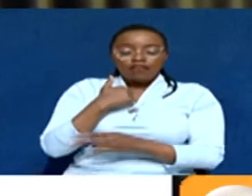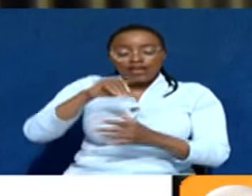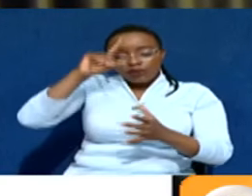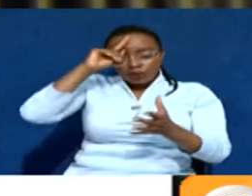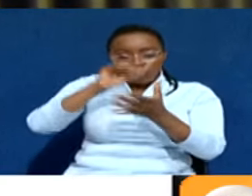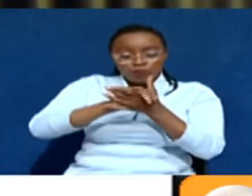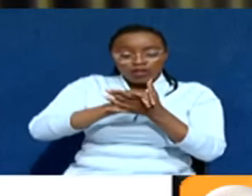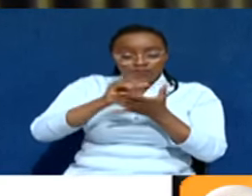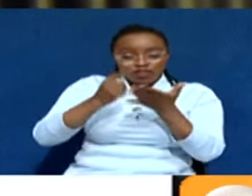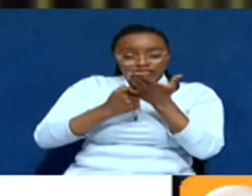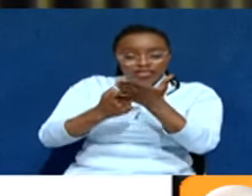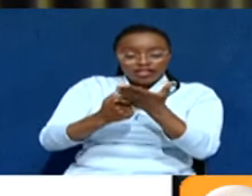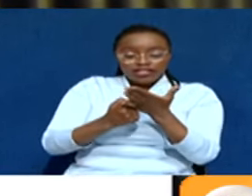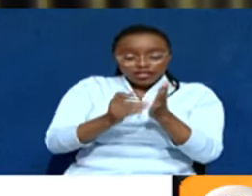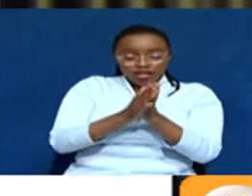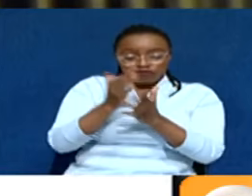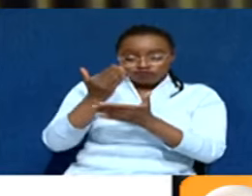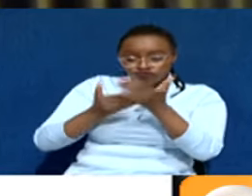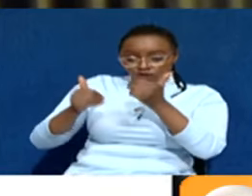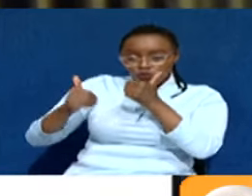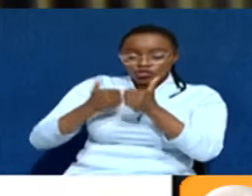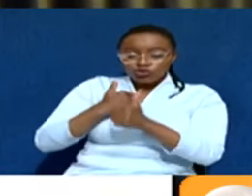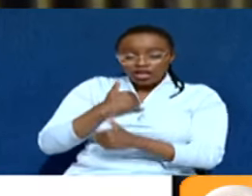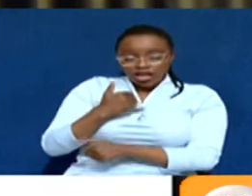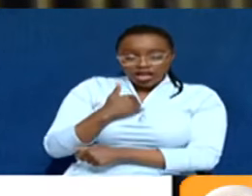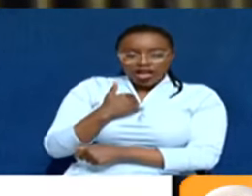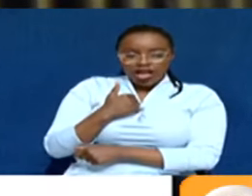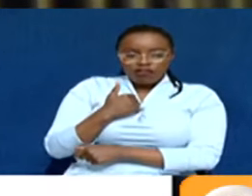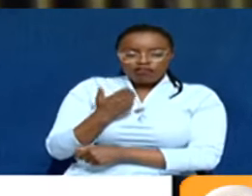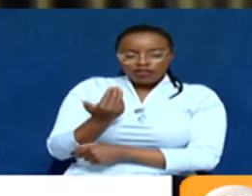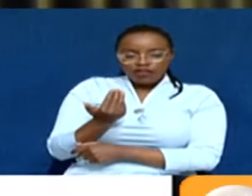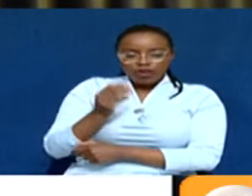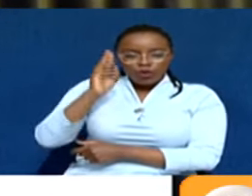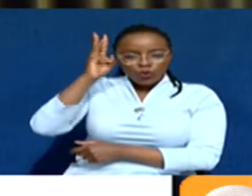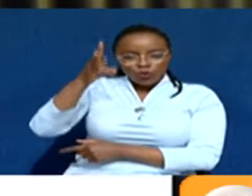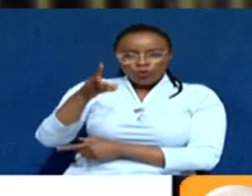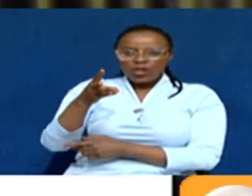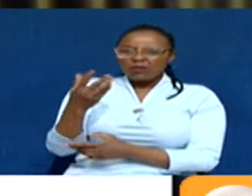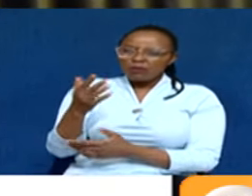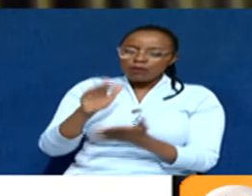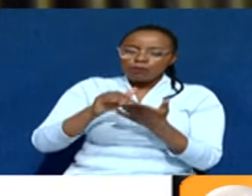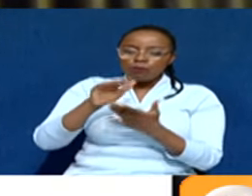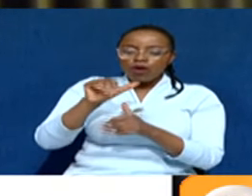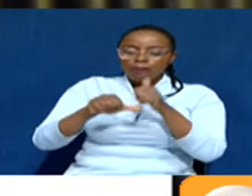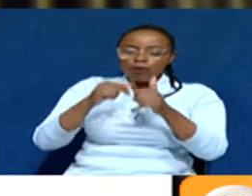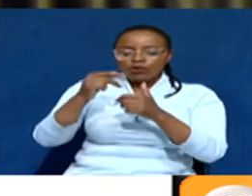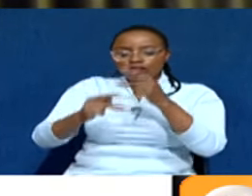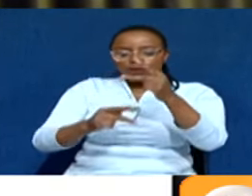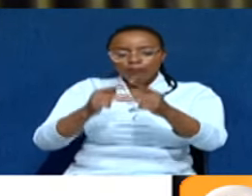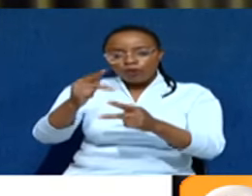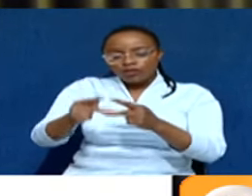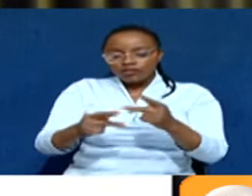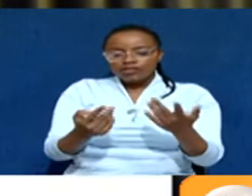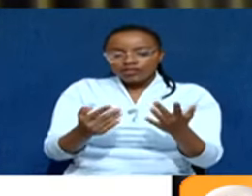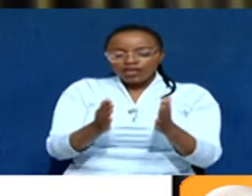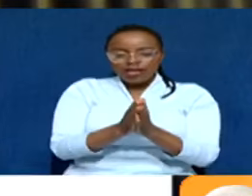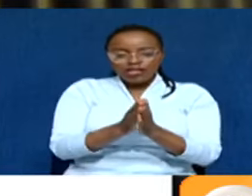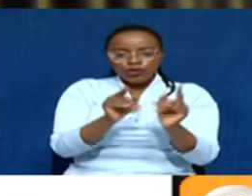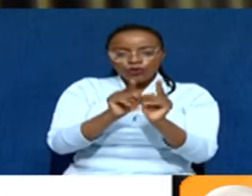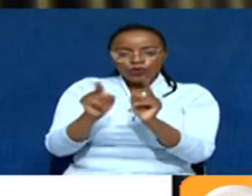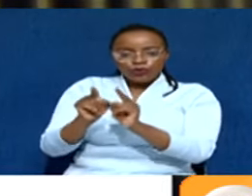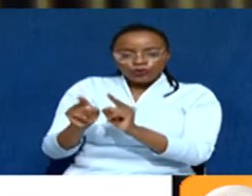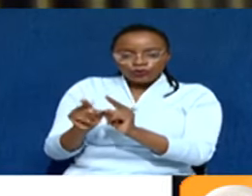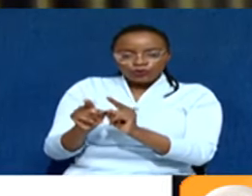part of the discussions and the engagements we are going to have will be on the causes